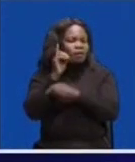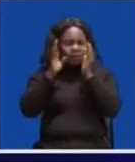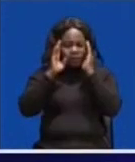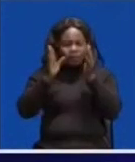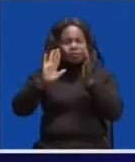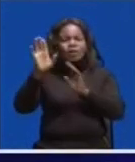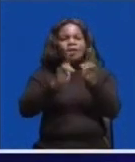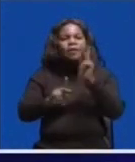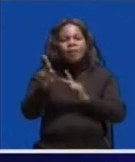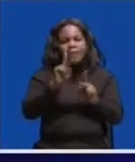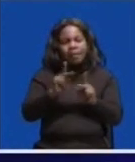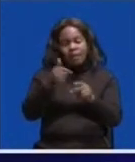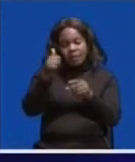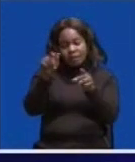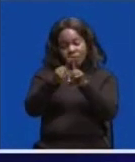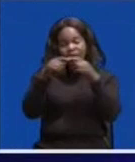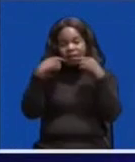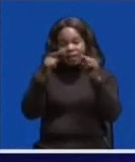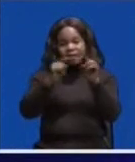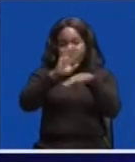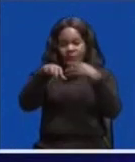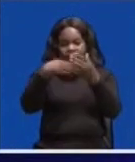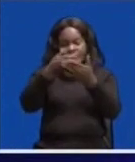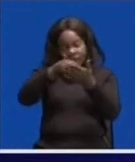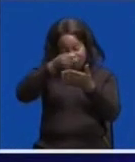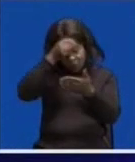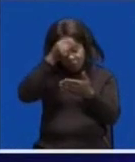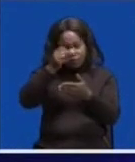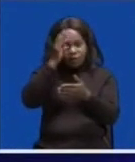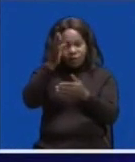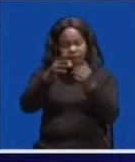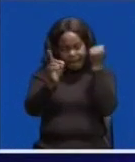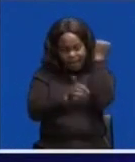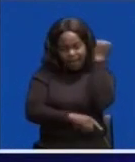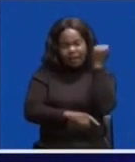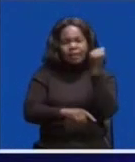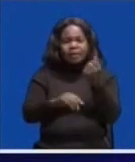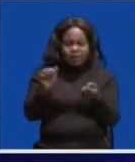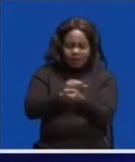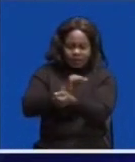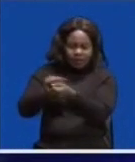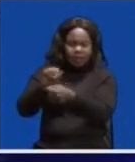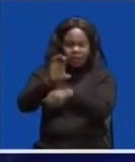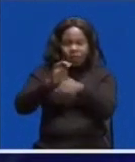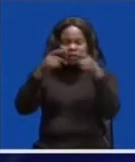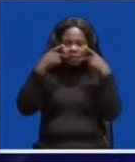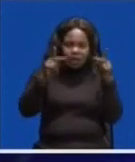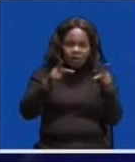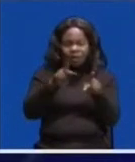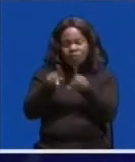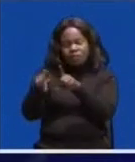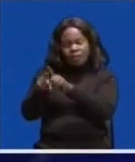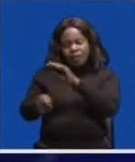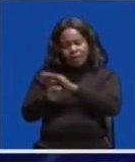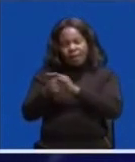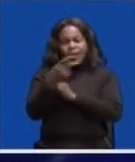people. Dr. Mushimba has also announced that all students will be surcharged for damages caused to public and private